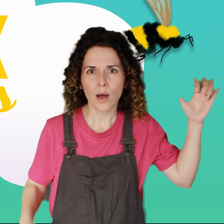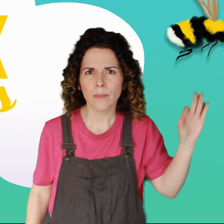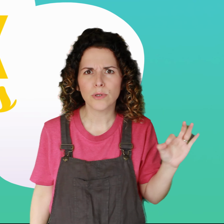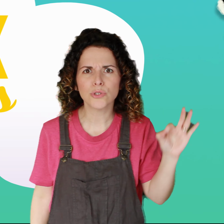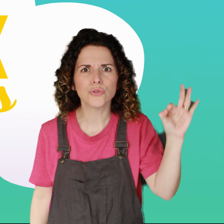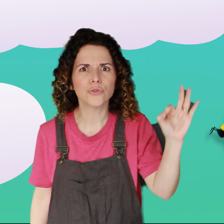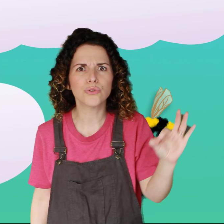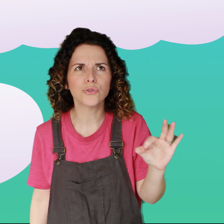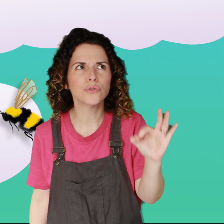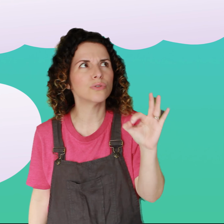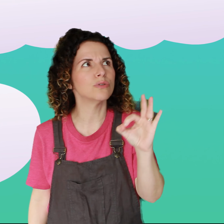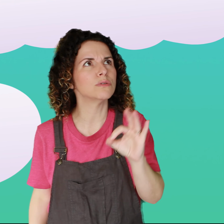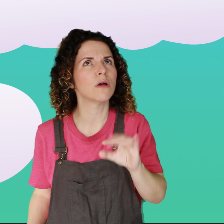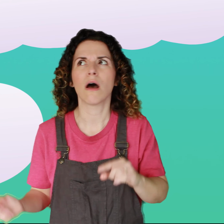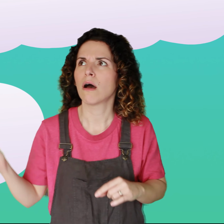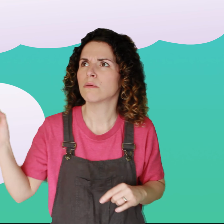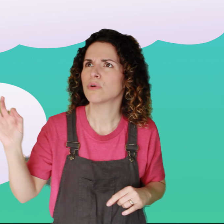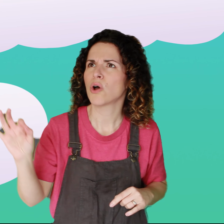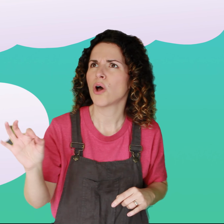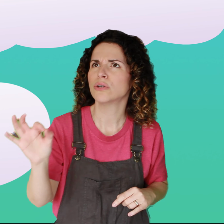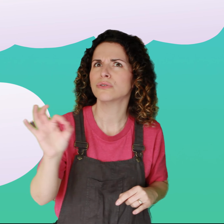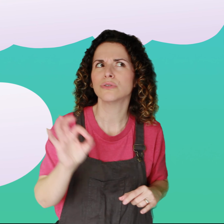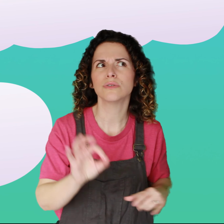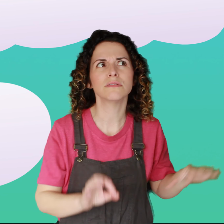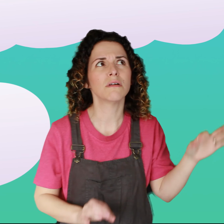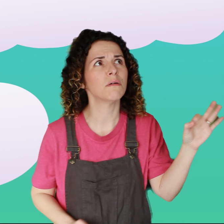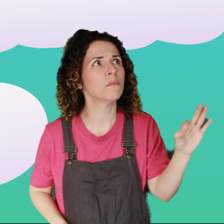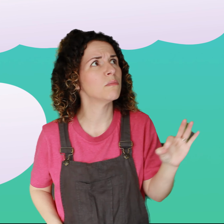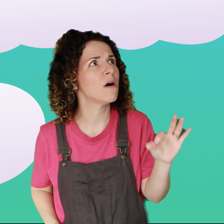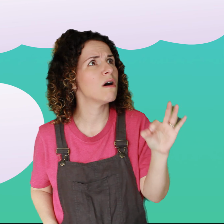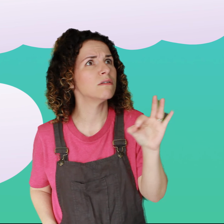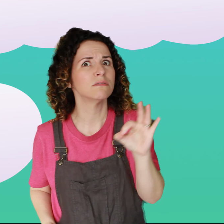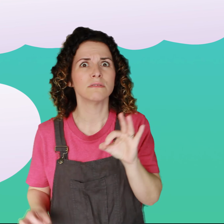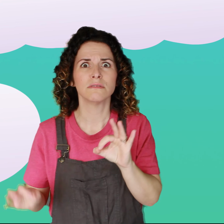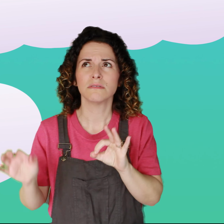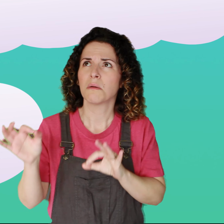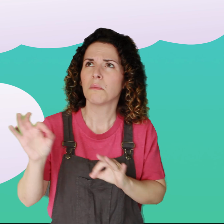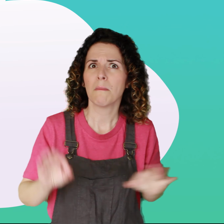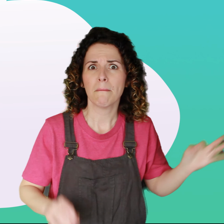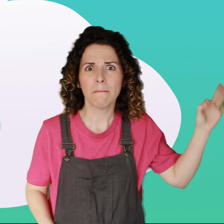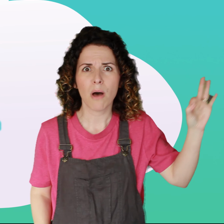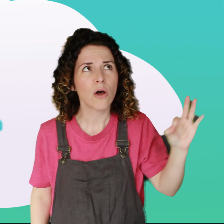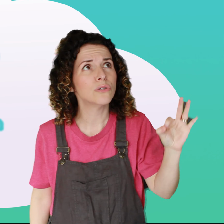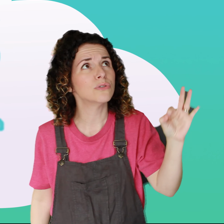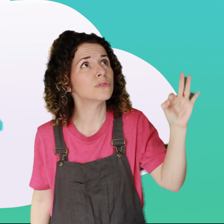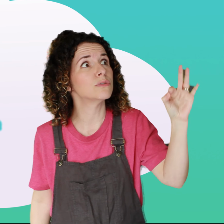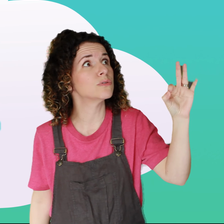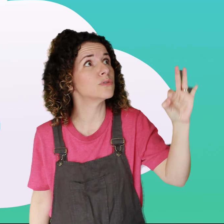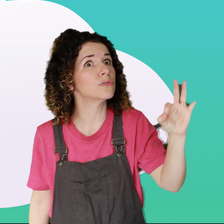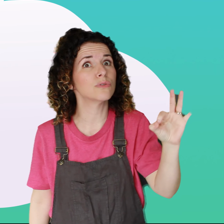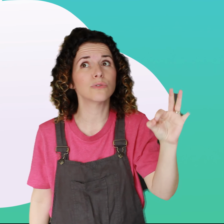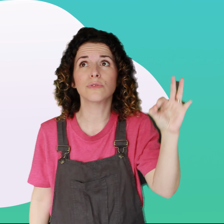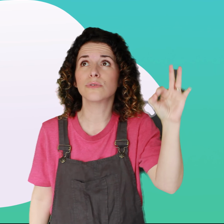Buzz, buzz, buzz, buzz, buzz,